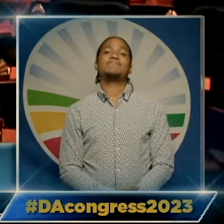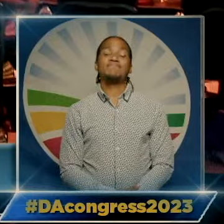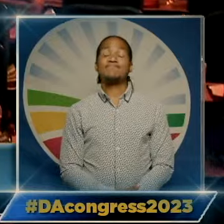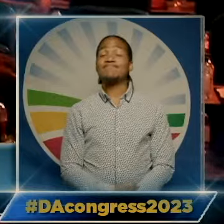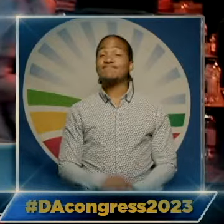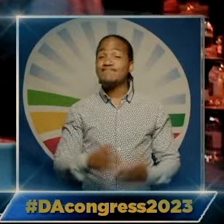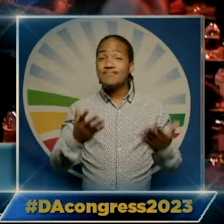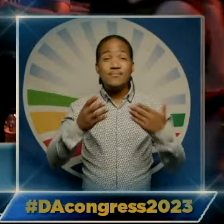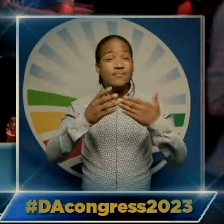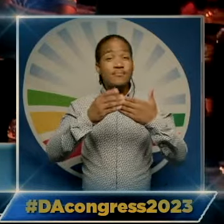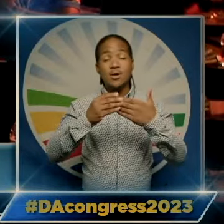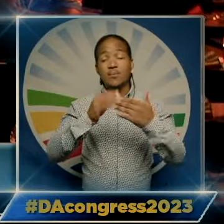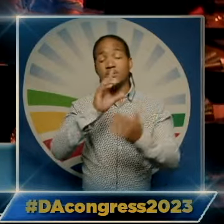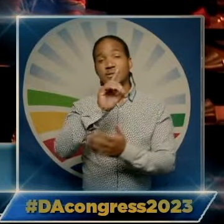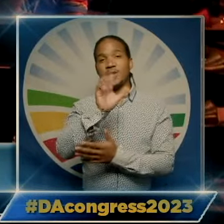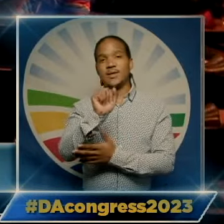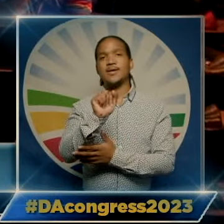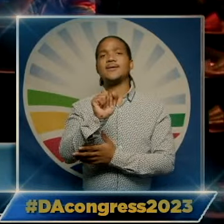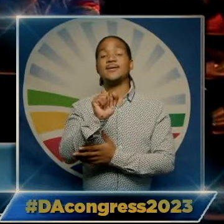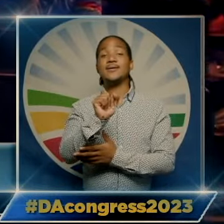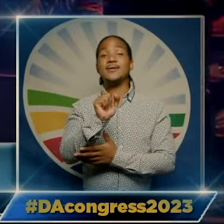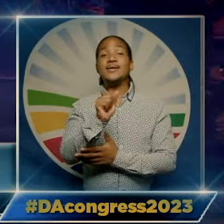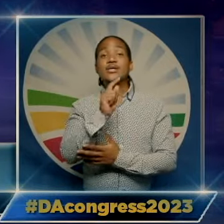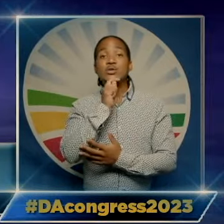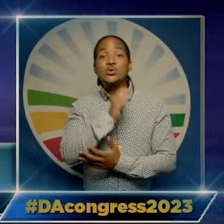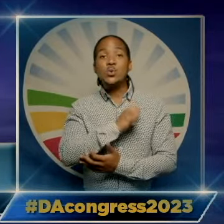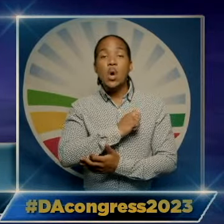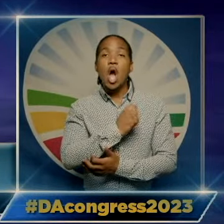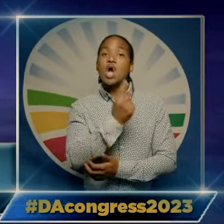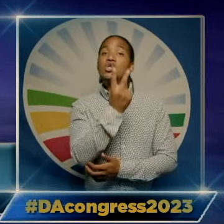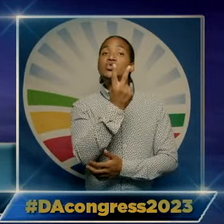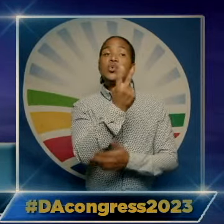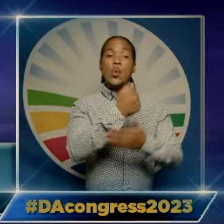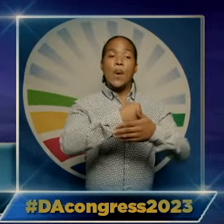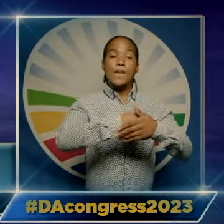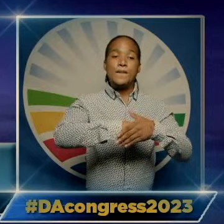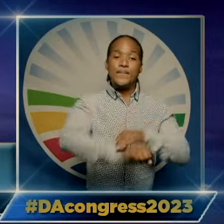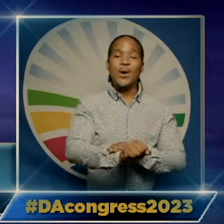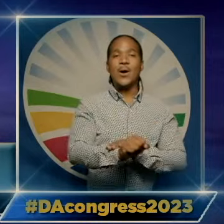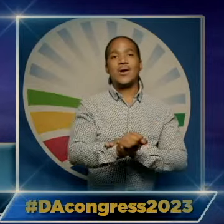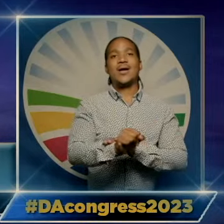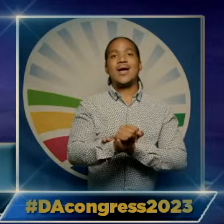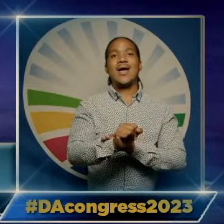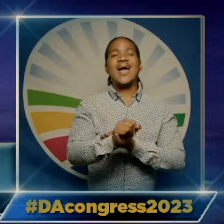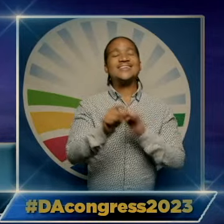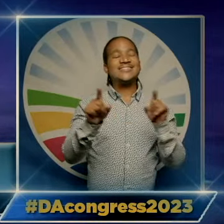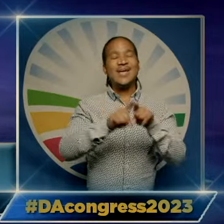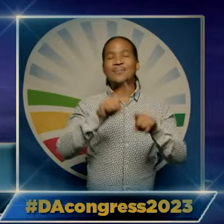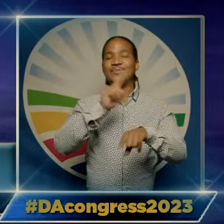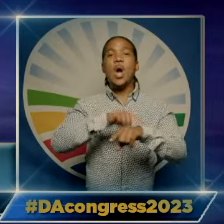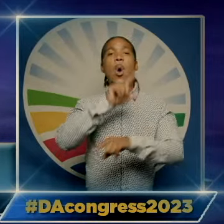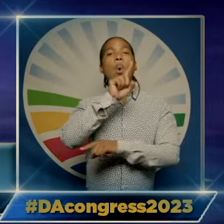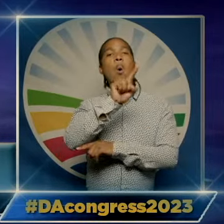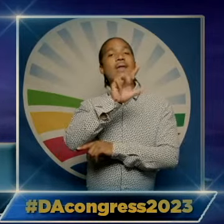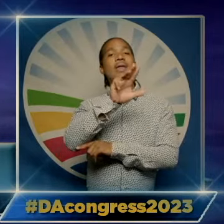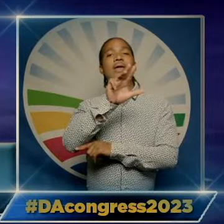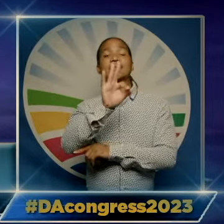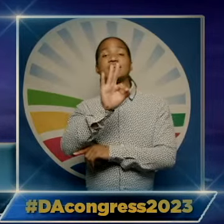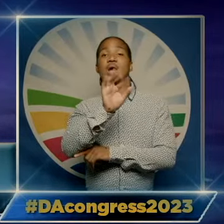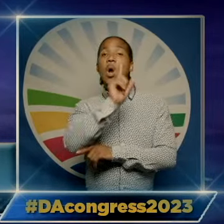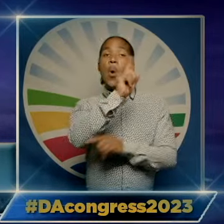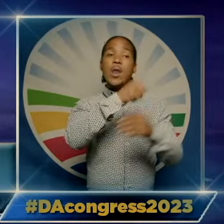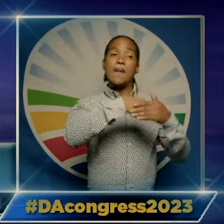Democrats, the fact of the matter is that 2 children born on the same day in April 1993, one in